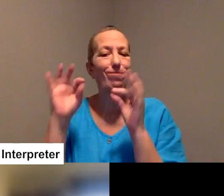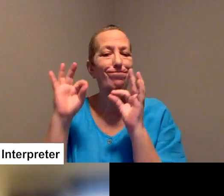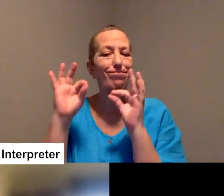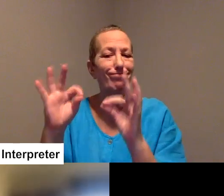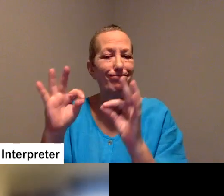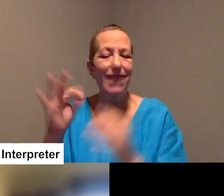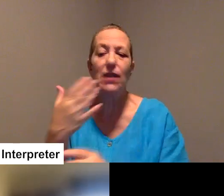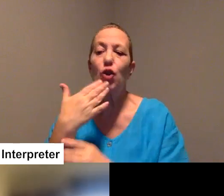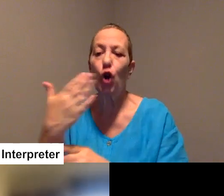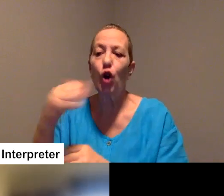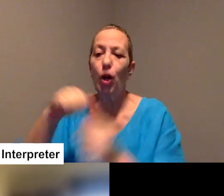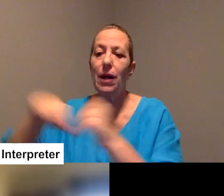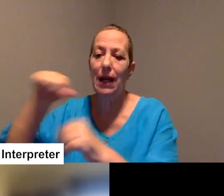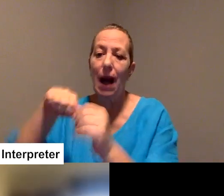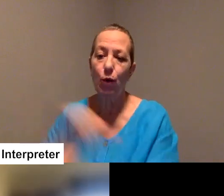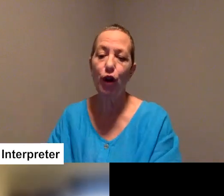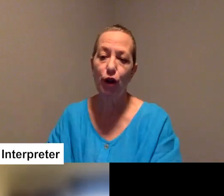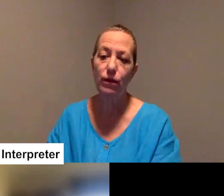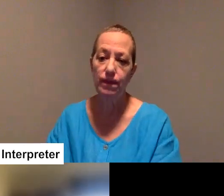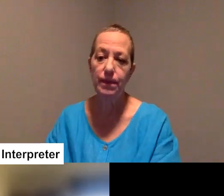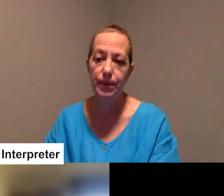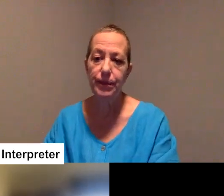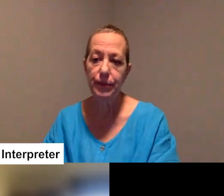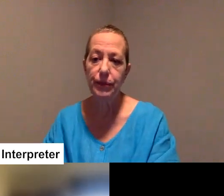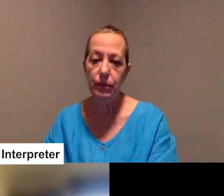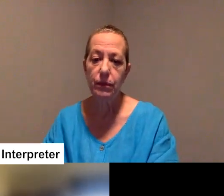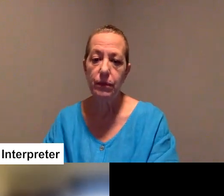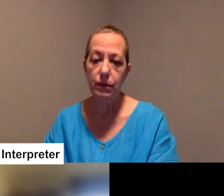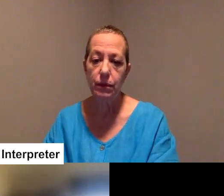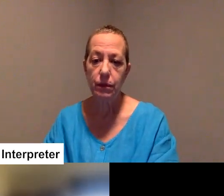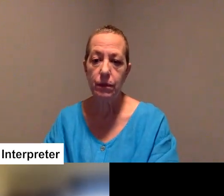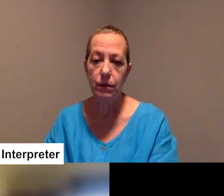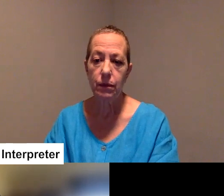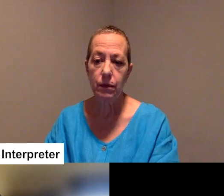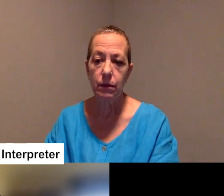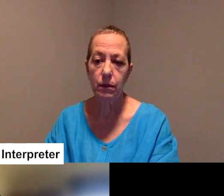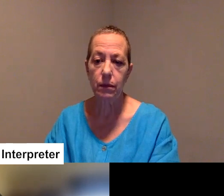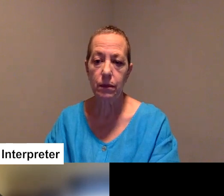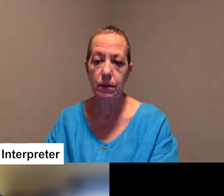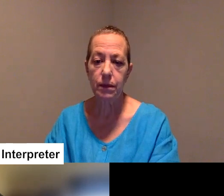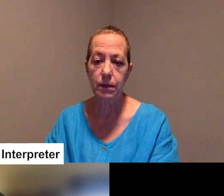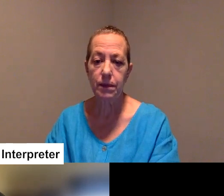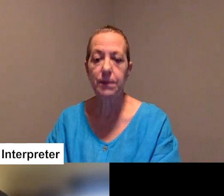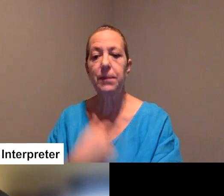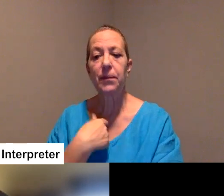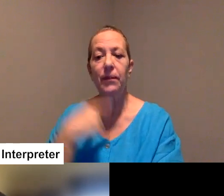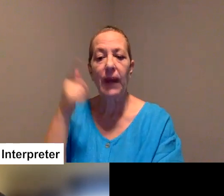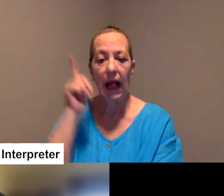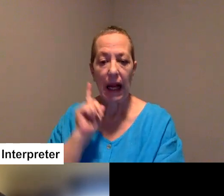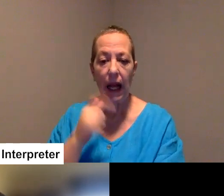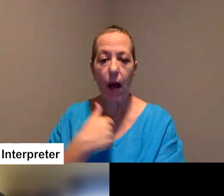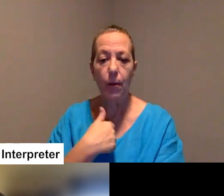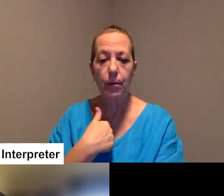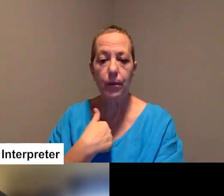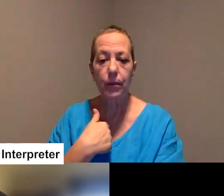This This is Lydia. Our